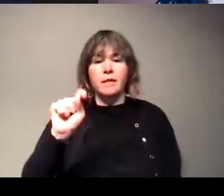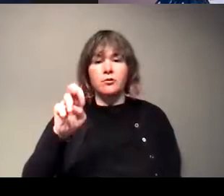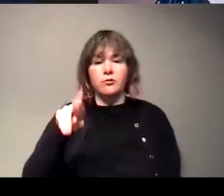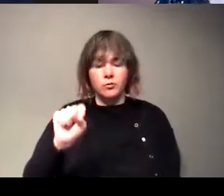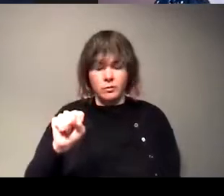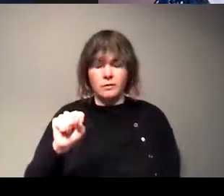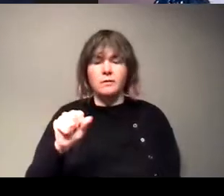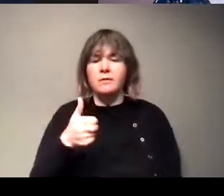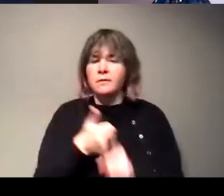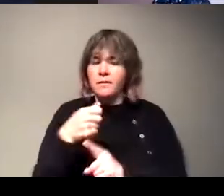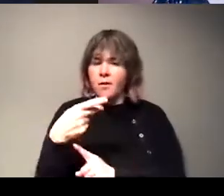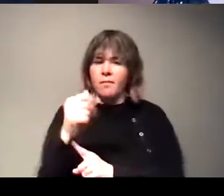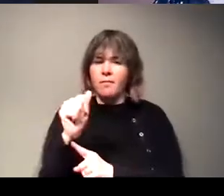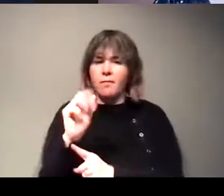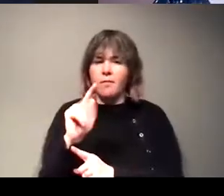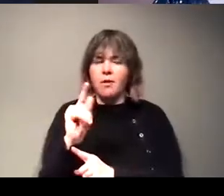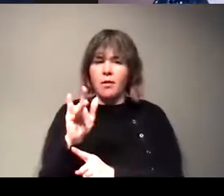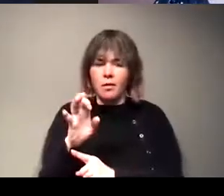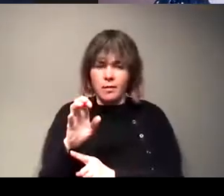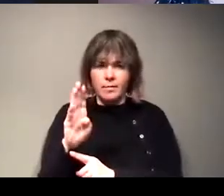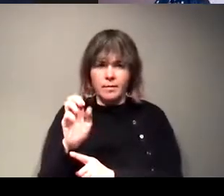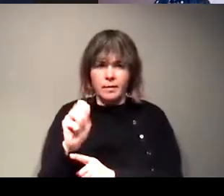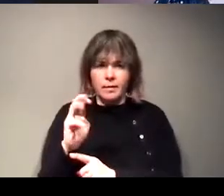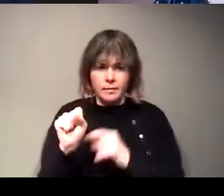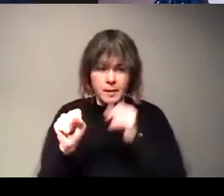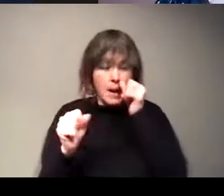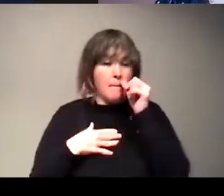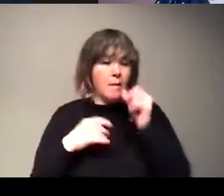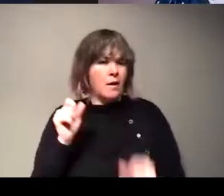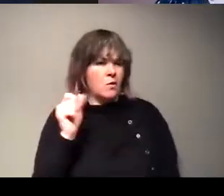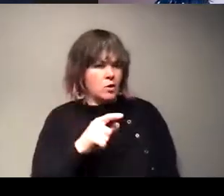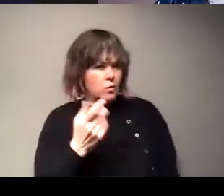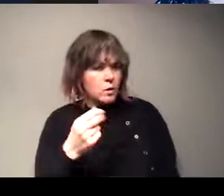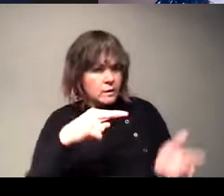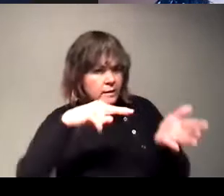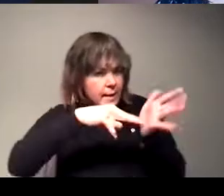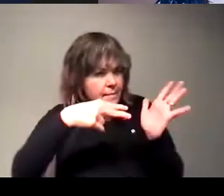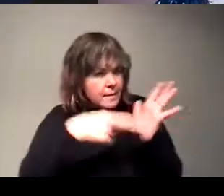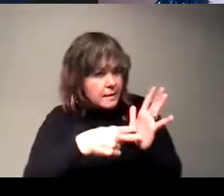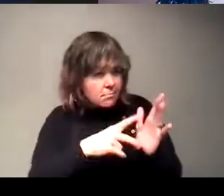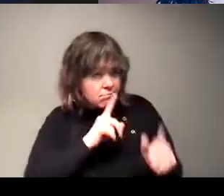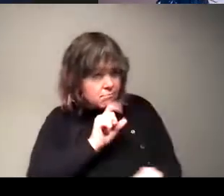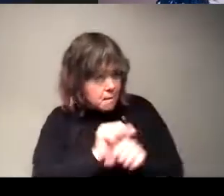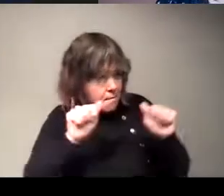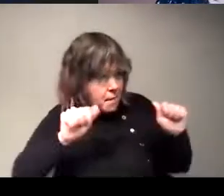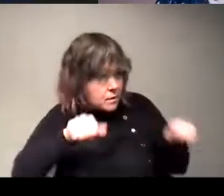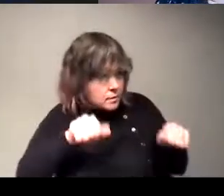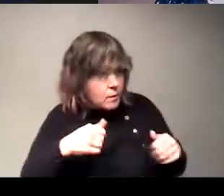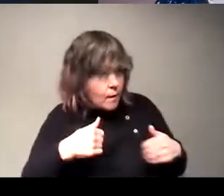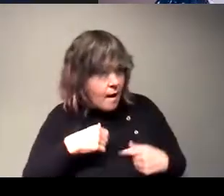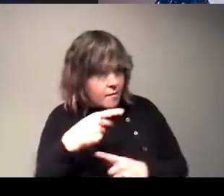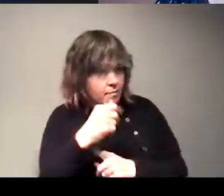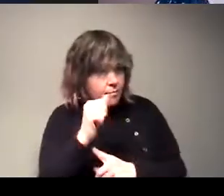particle beams. And my question is, what does that even mean? And can we have these?